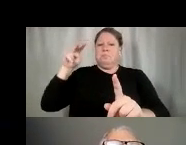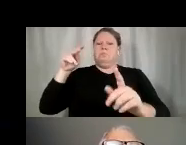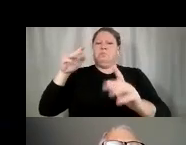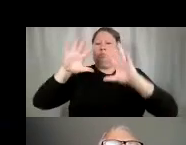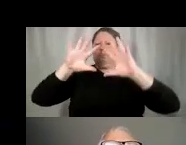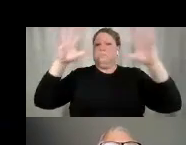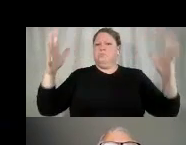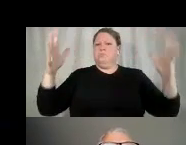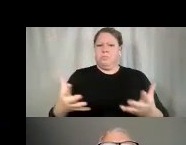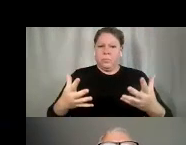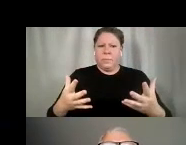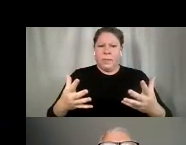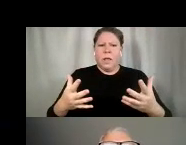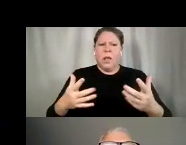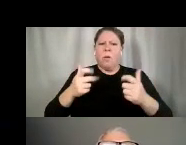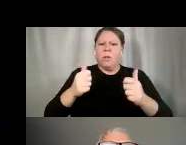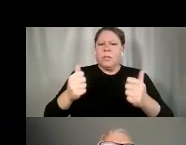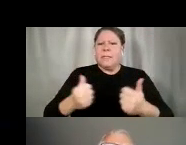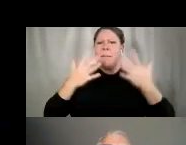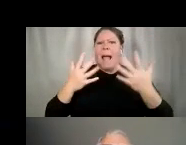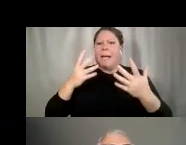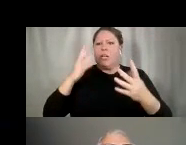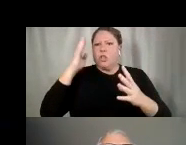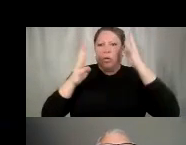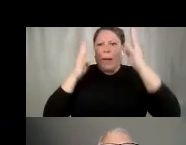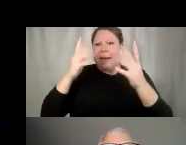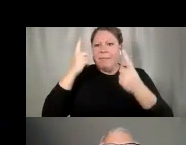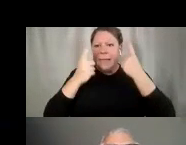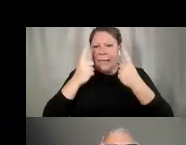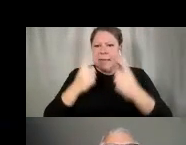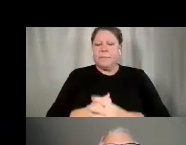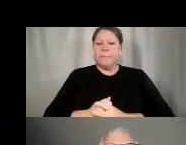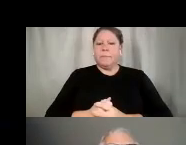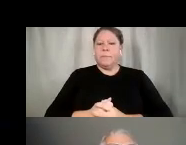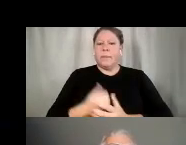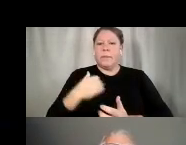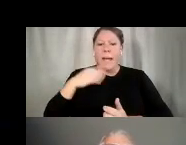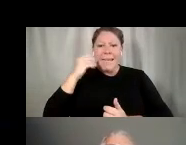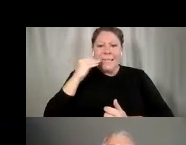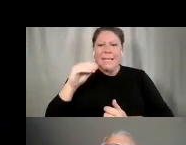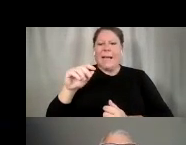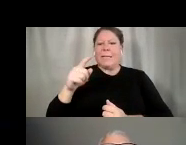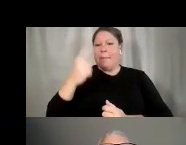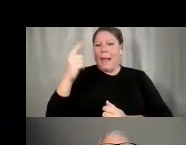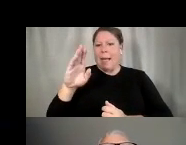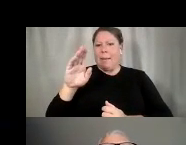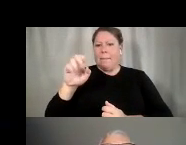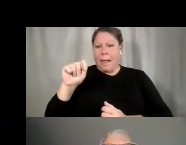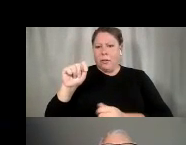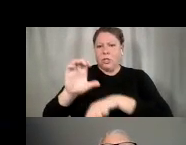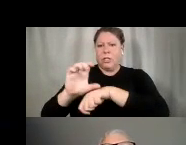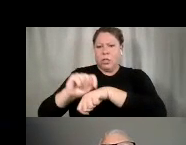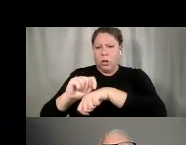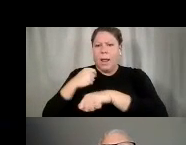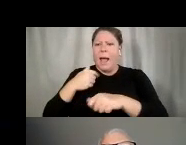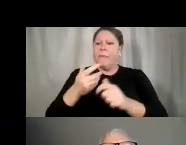on inspired creative thinking. So in my experience as a consultant, as a black belt, I facilitated many process and